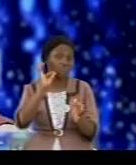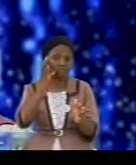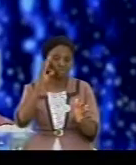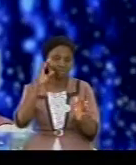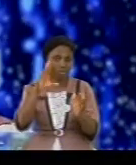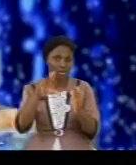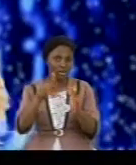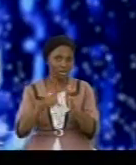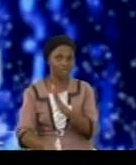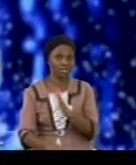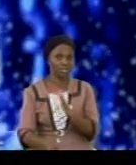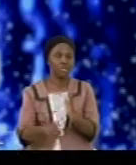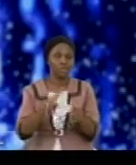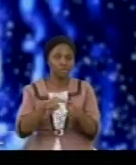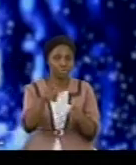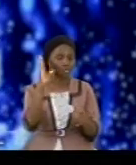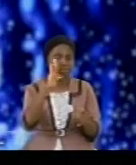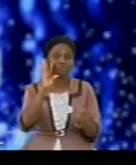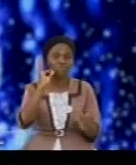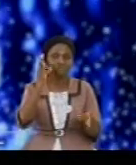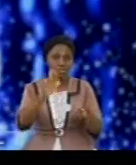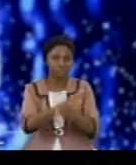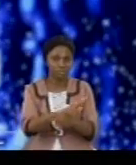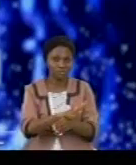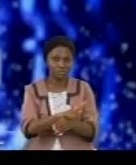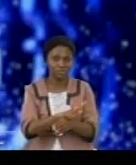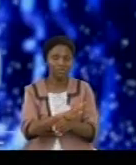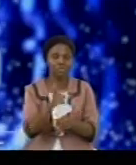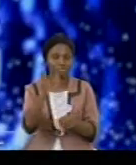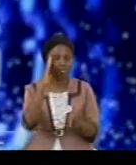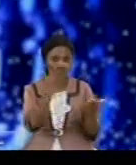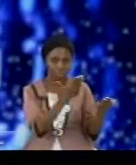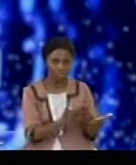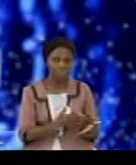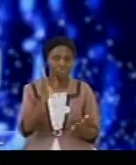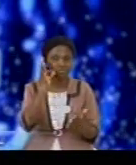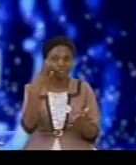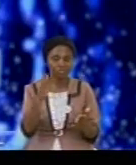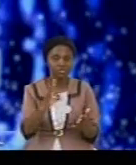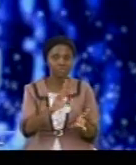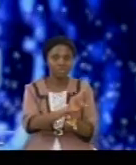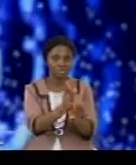will not be fruitless. You will bring forth the fruit of repentance in Jesus' name.